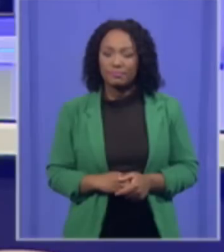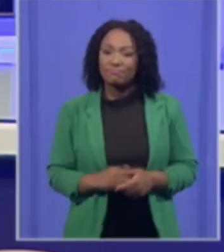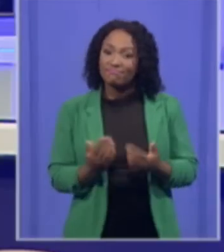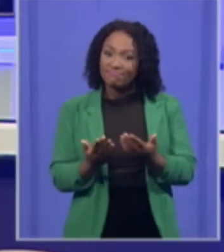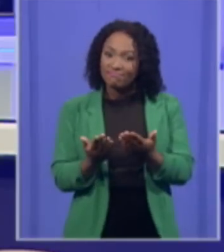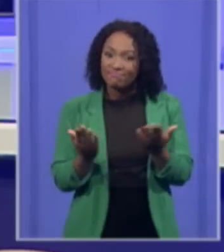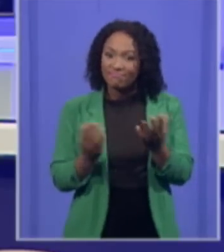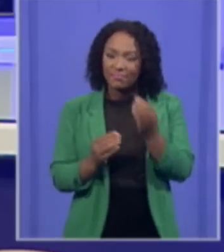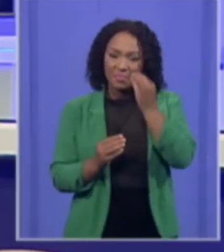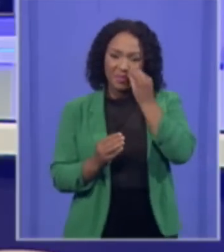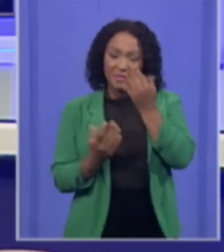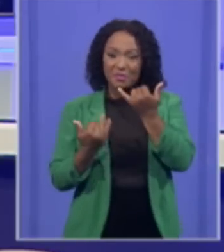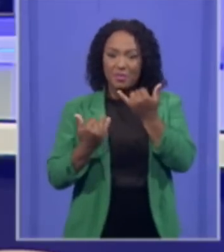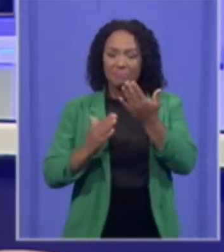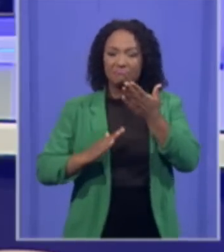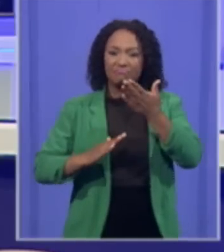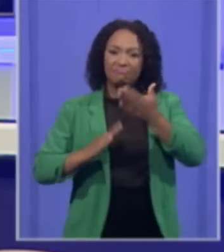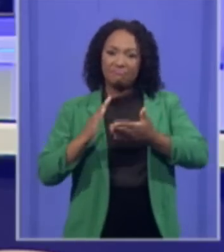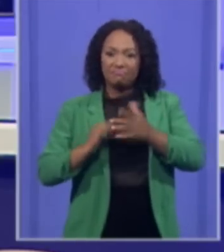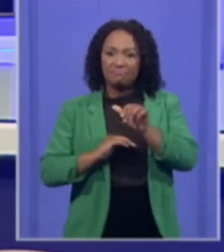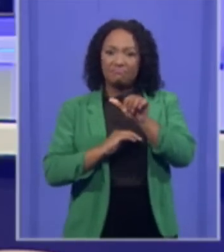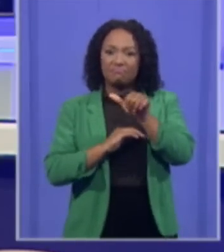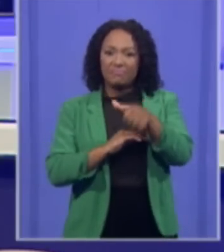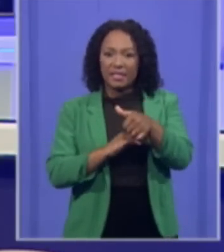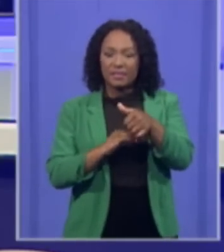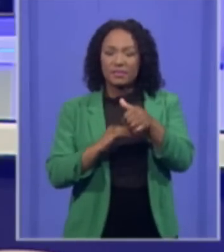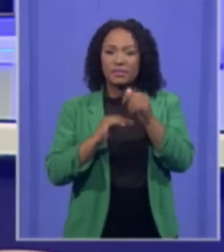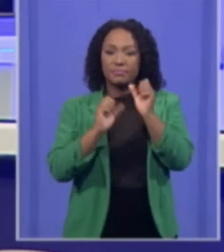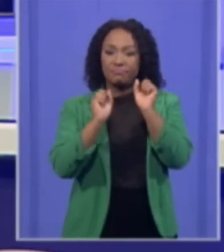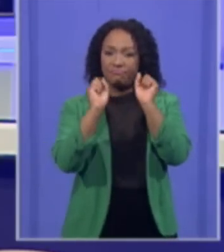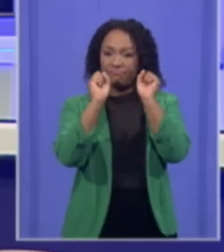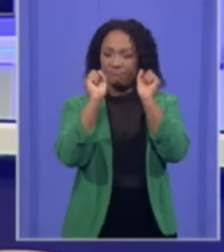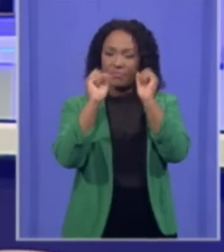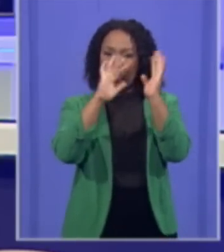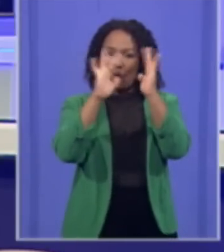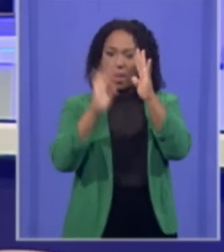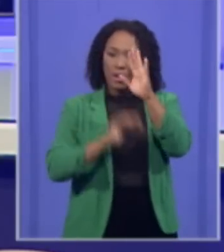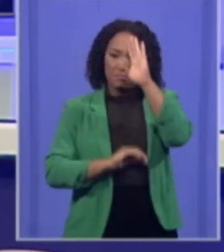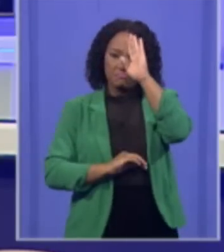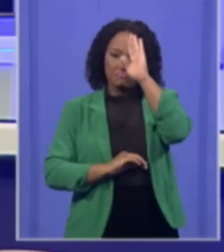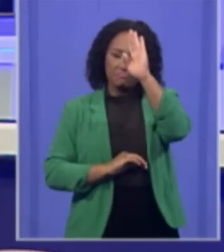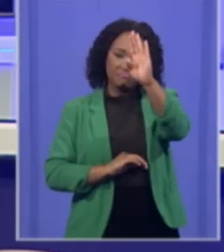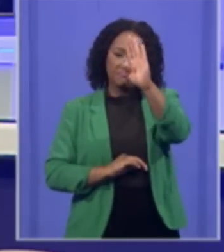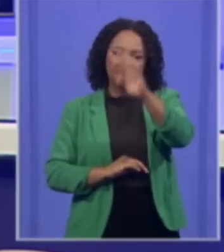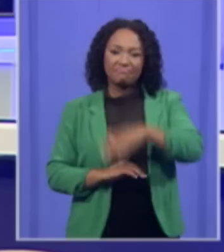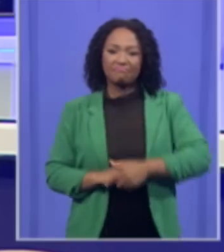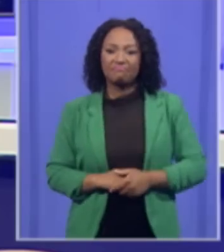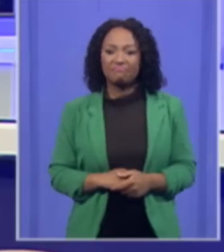Bageshu di felela mo go latela kakanyo ya maemo a boso Thobela.